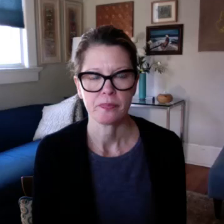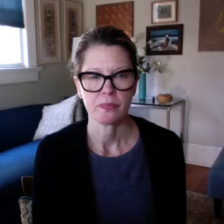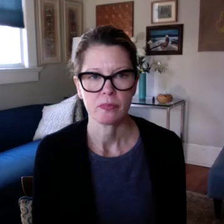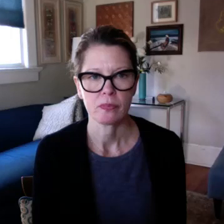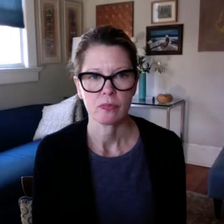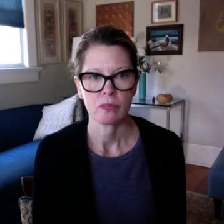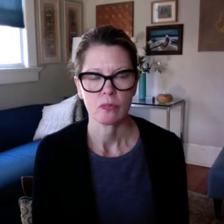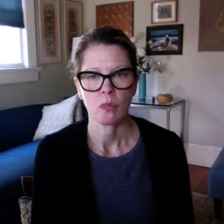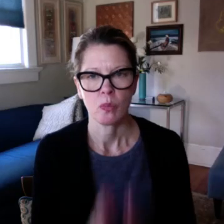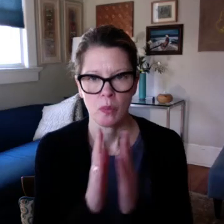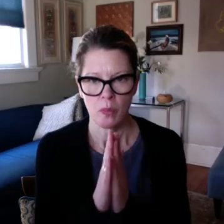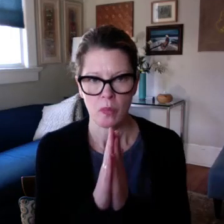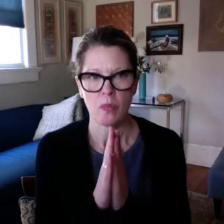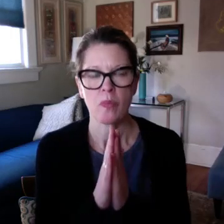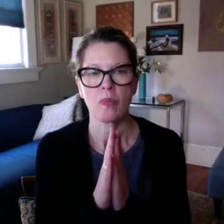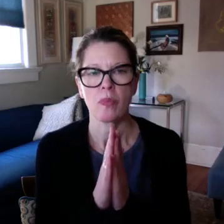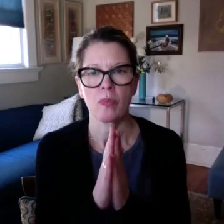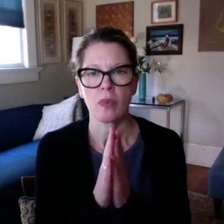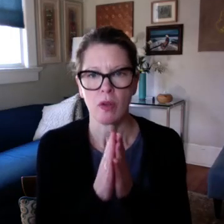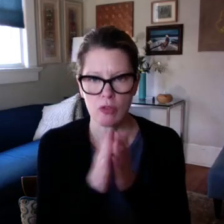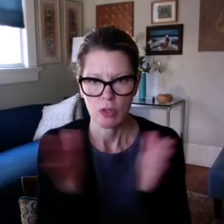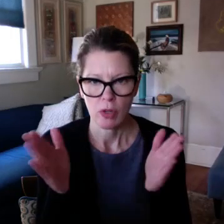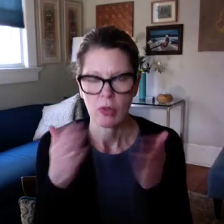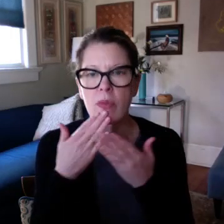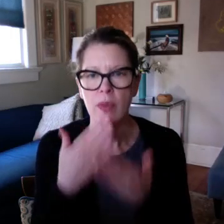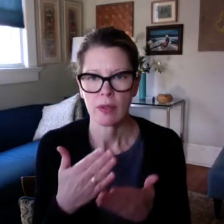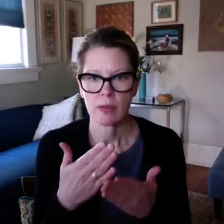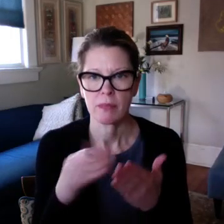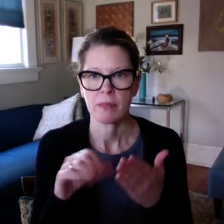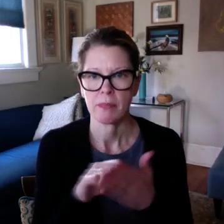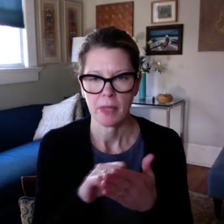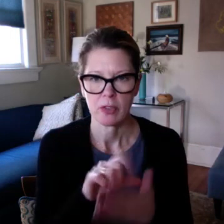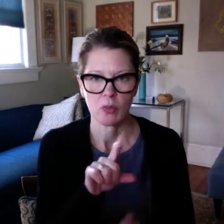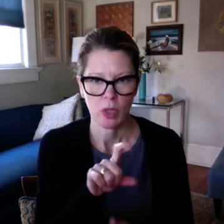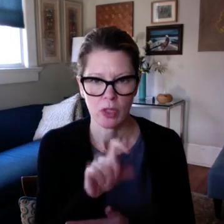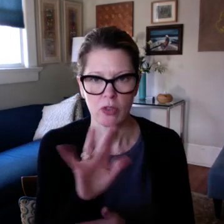Let's pray together the general thanksgiving on page 125.